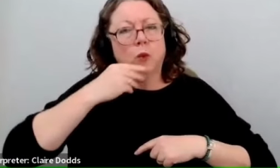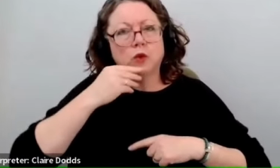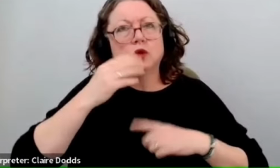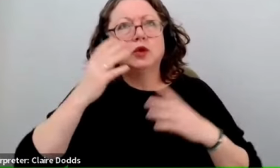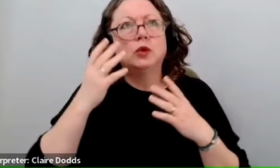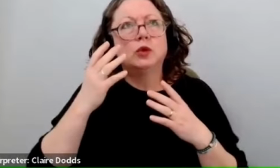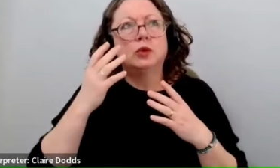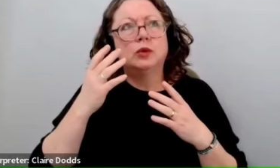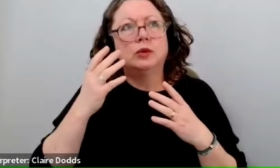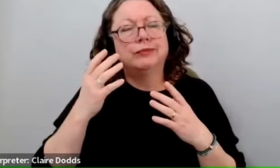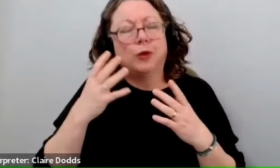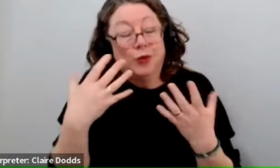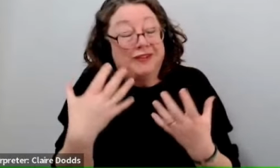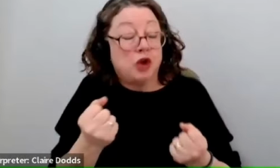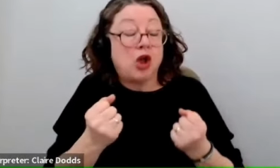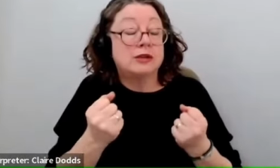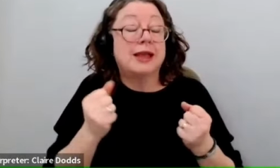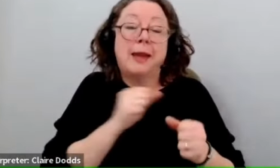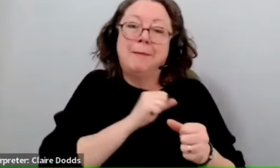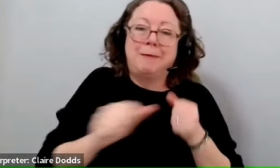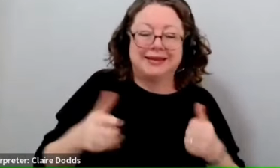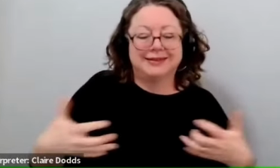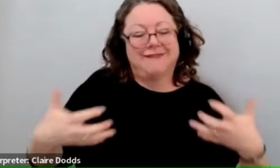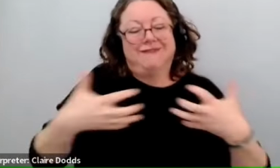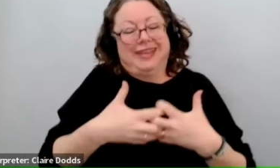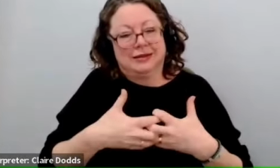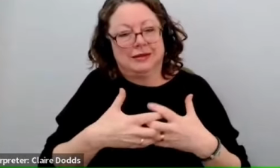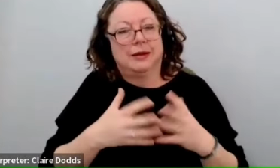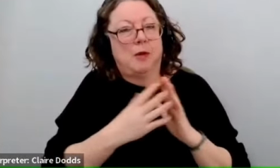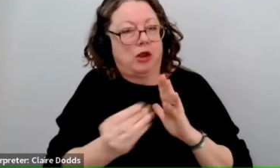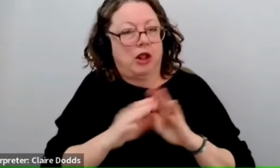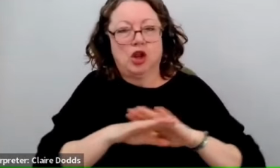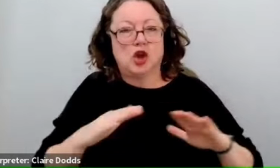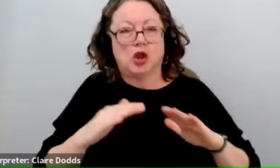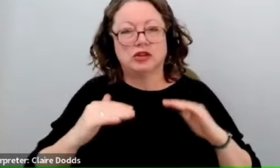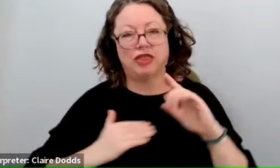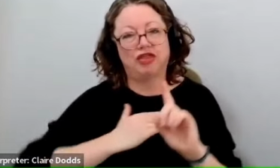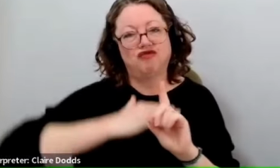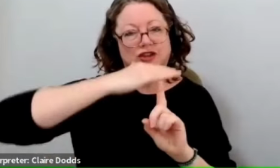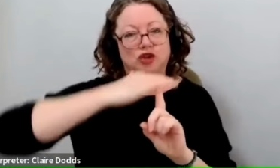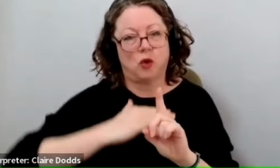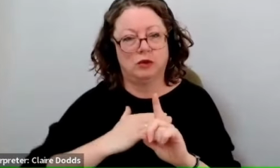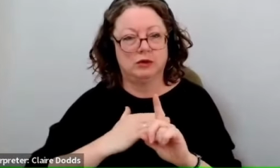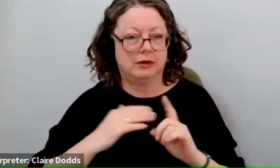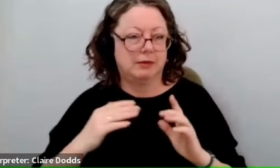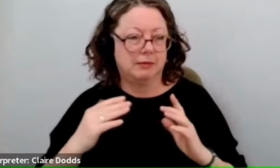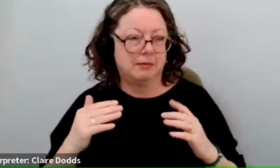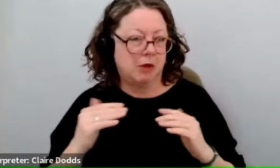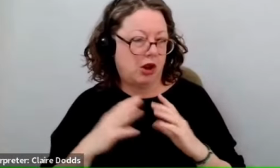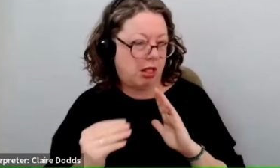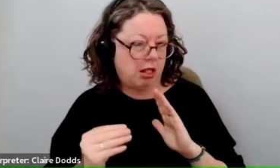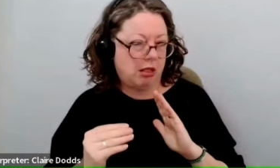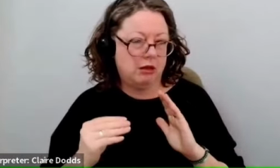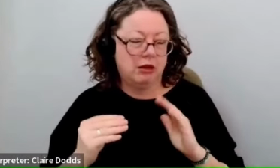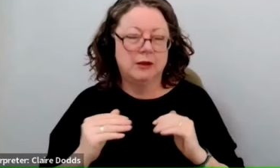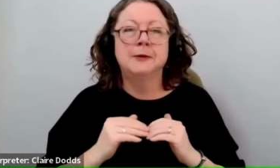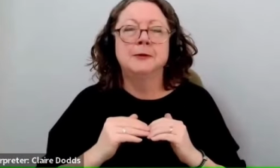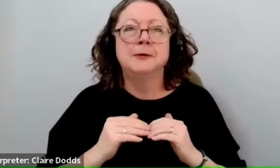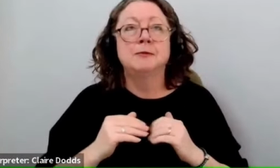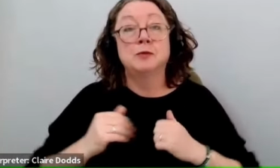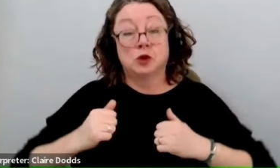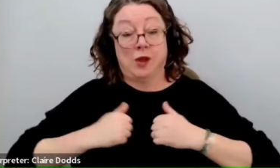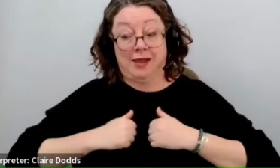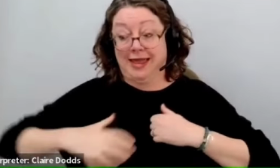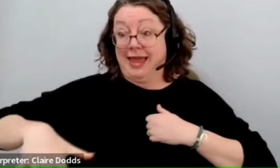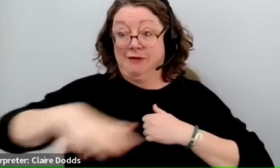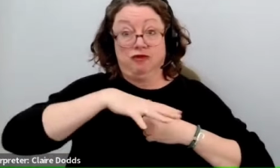we're adopting a best fit model rather than a threshold model. And that enables us, as you say, and particularly in